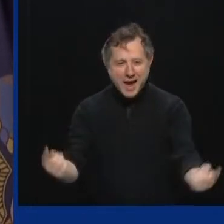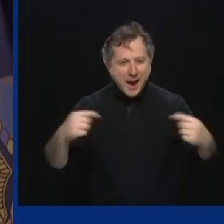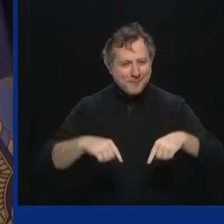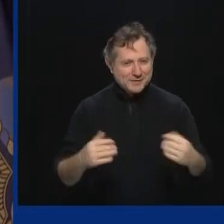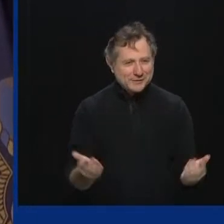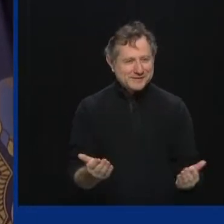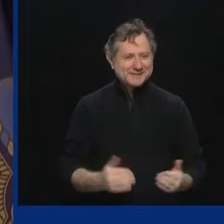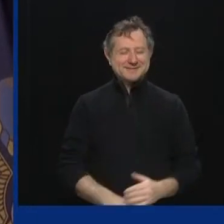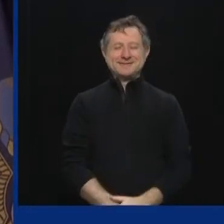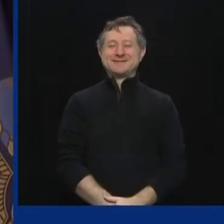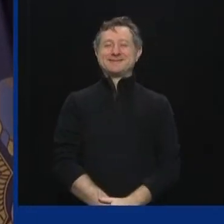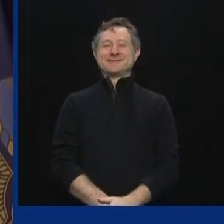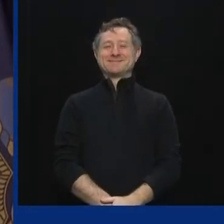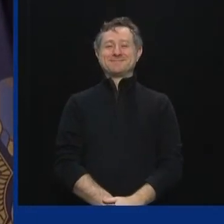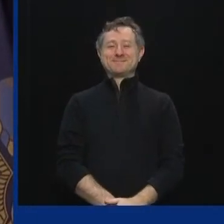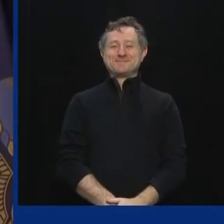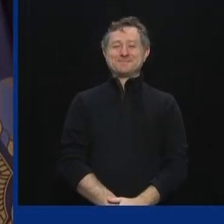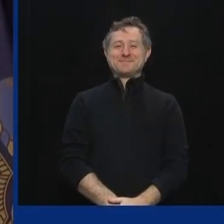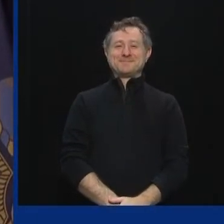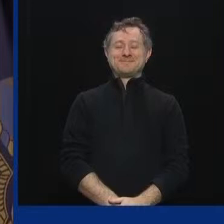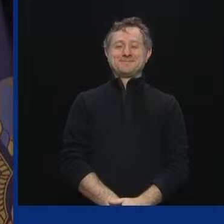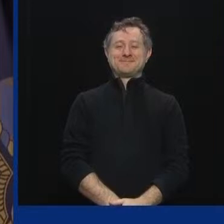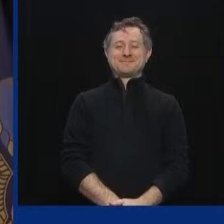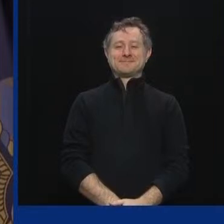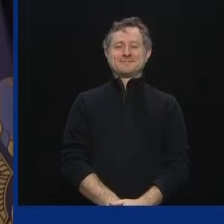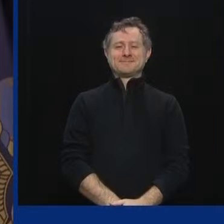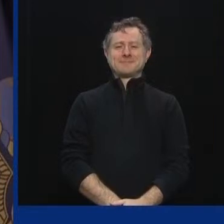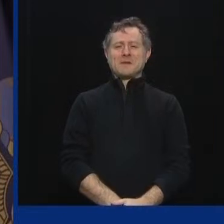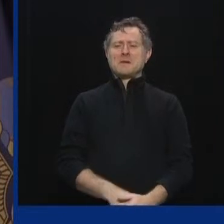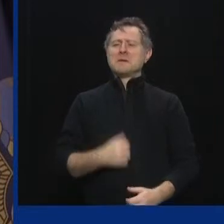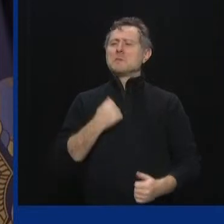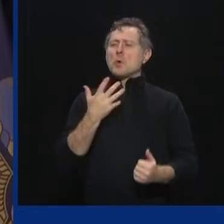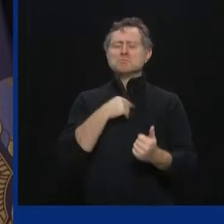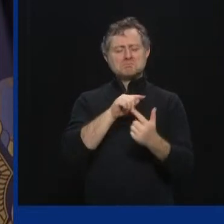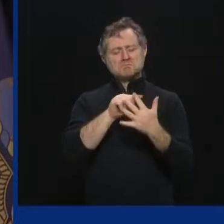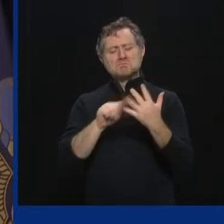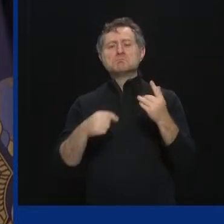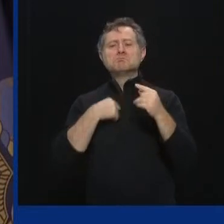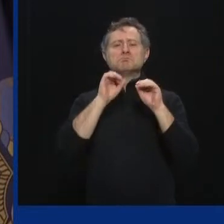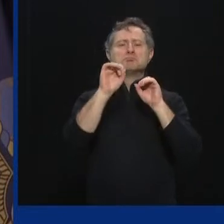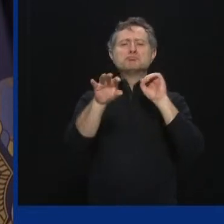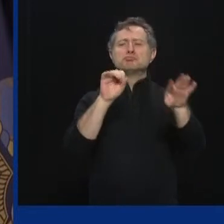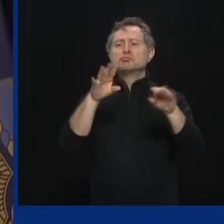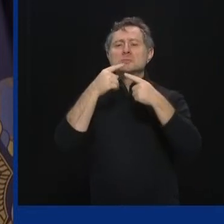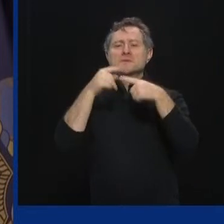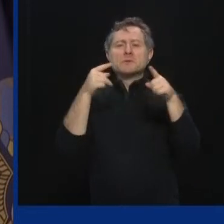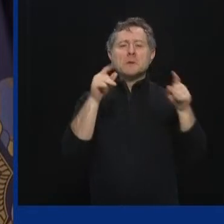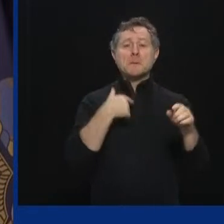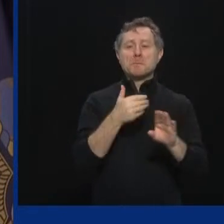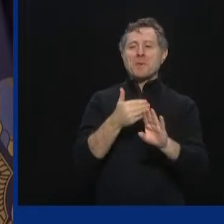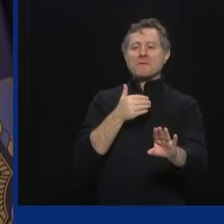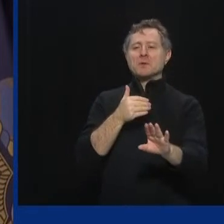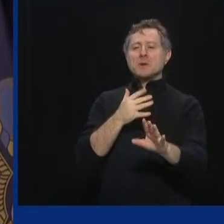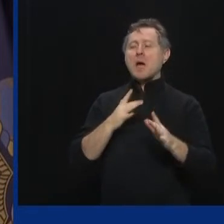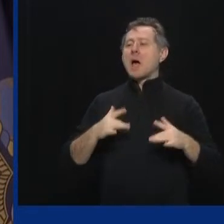I want to make a few announcements this morning before we get to our update on COVID and the